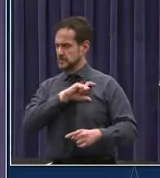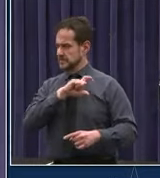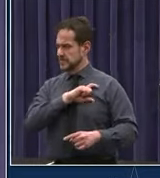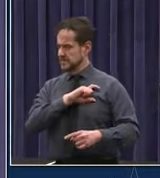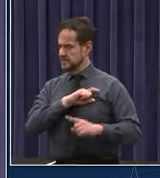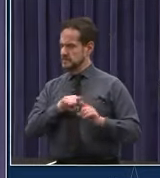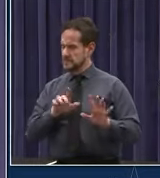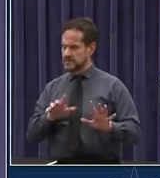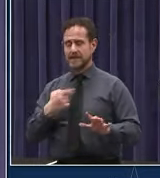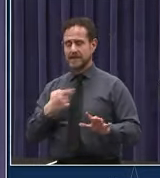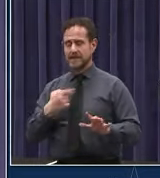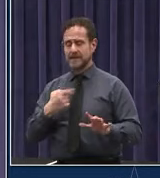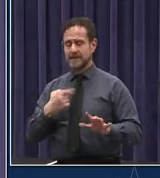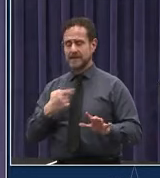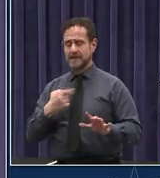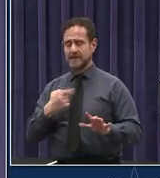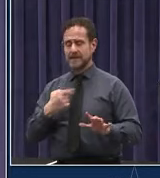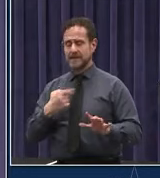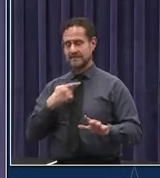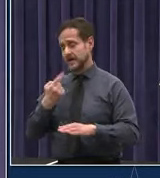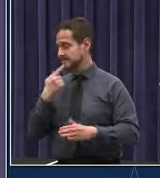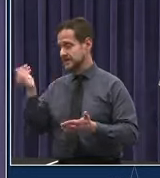politics. I won't.